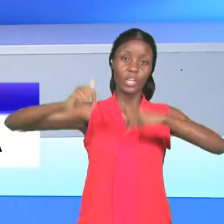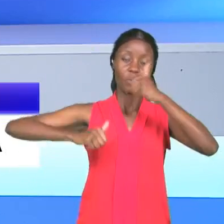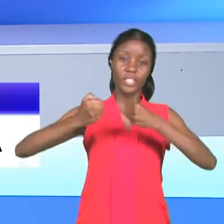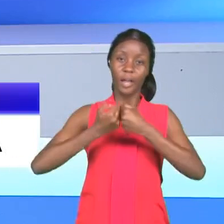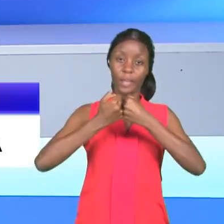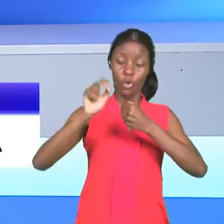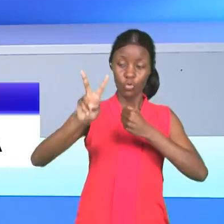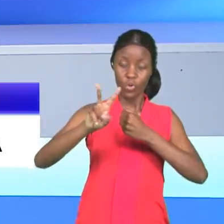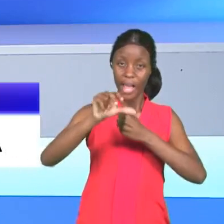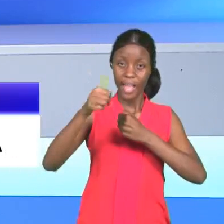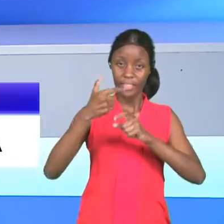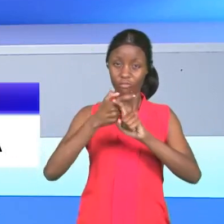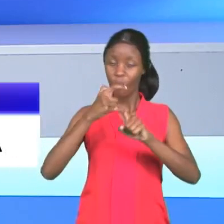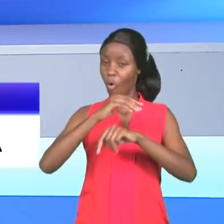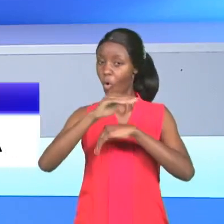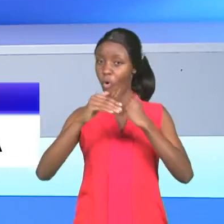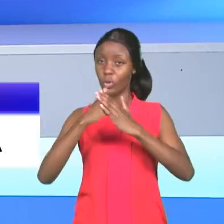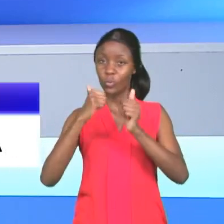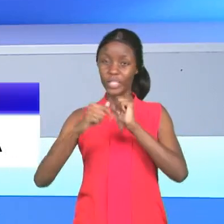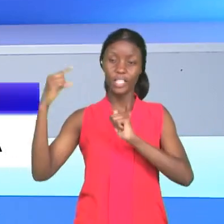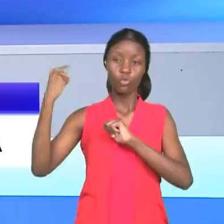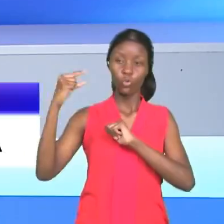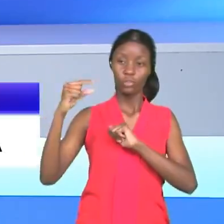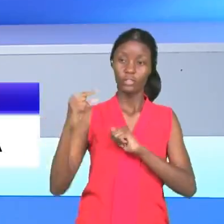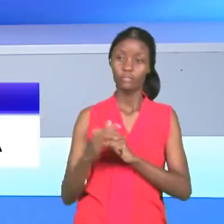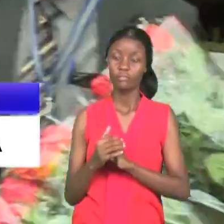medals from the total tally being gold.